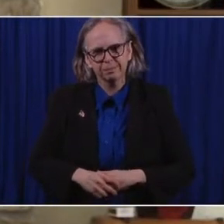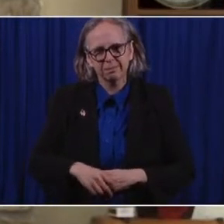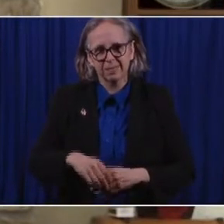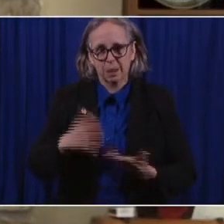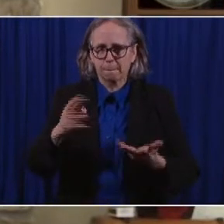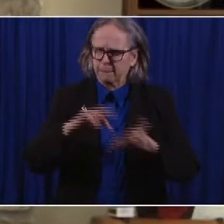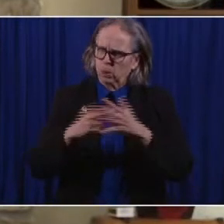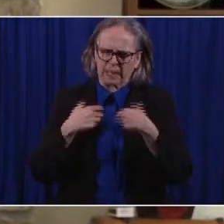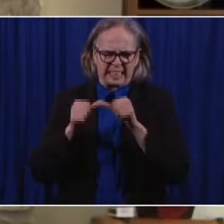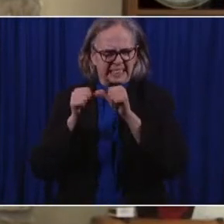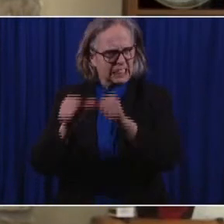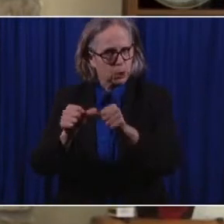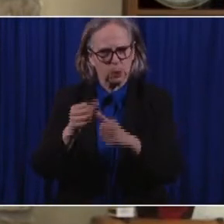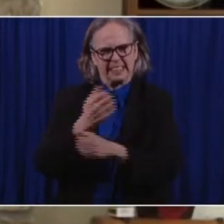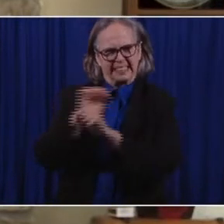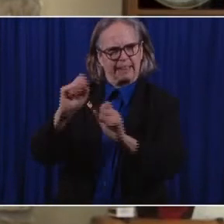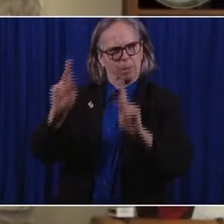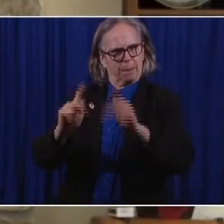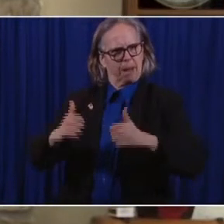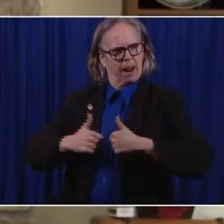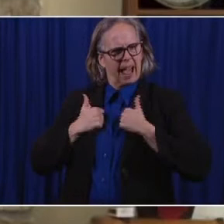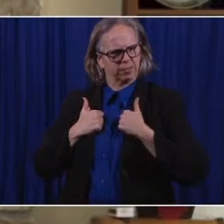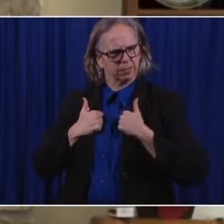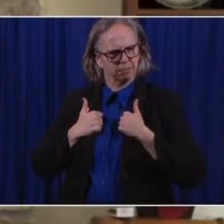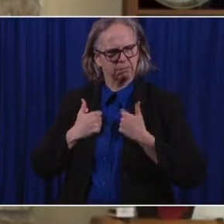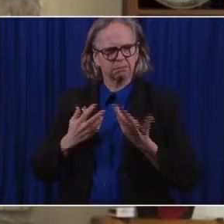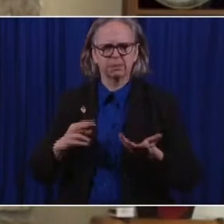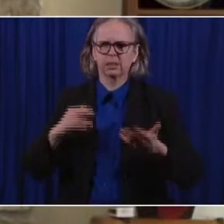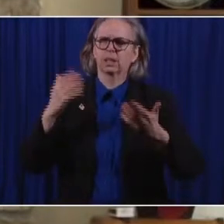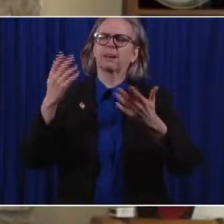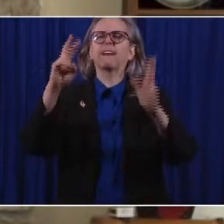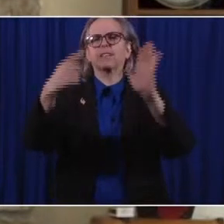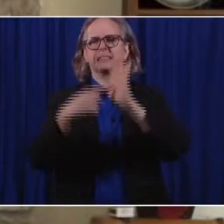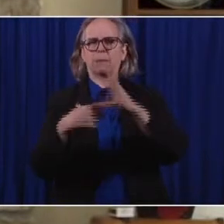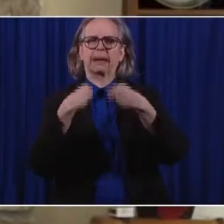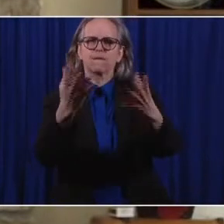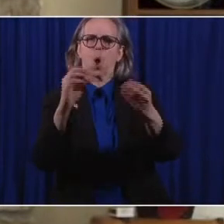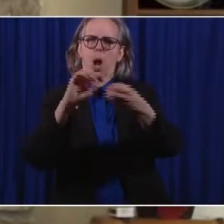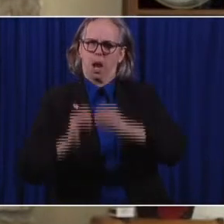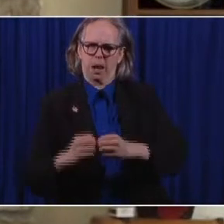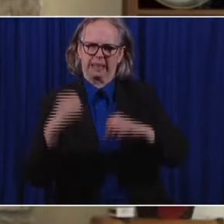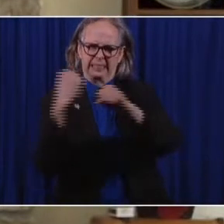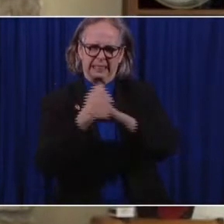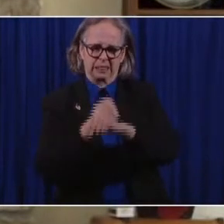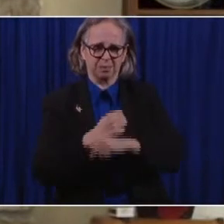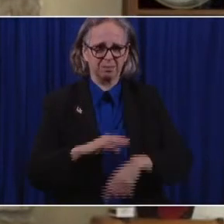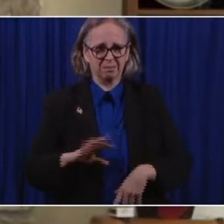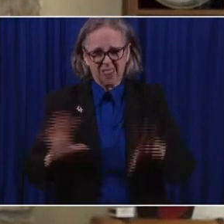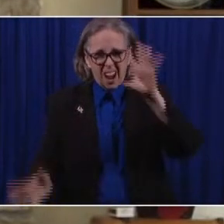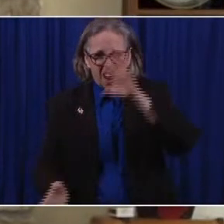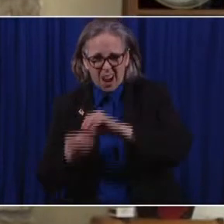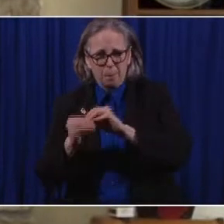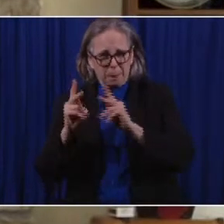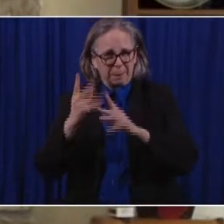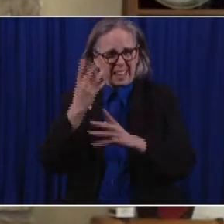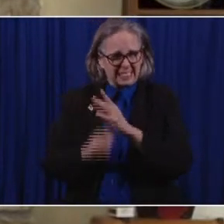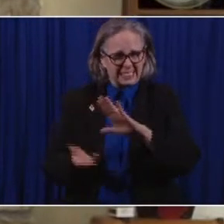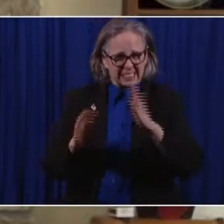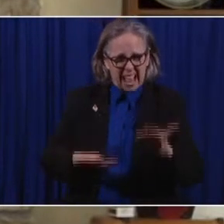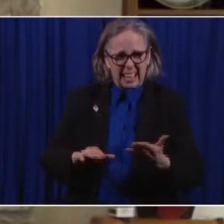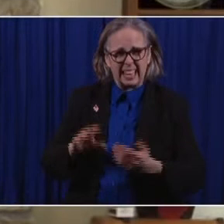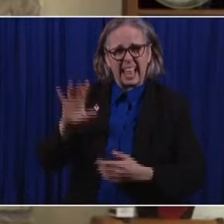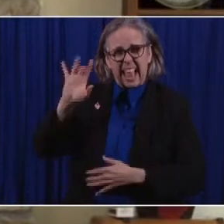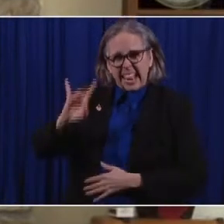statistic that I cited a moment ago, 87% of all deaths come from those 65 years of age and older. So we have people in